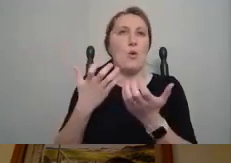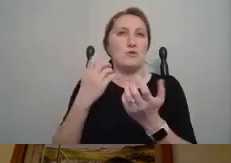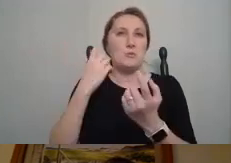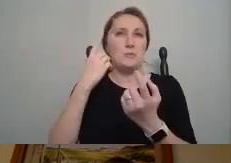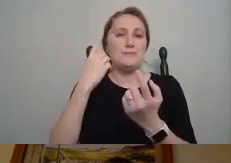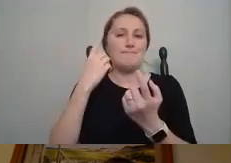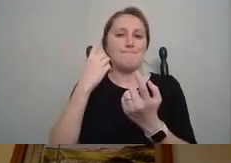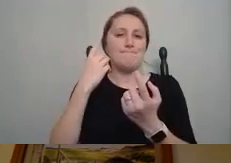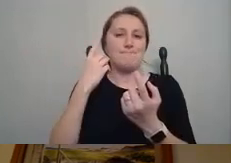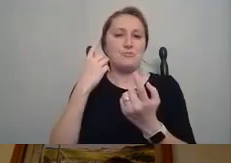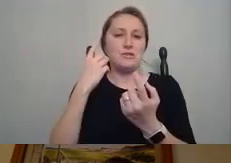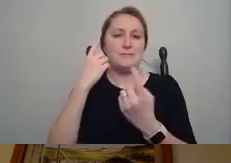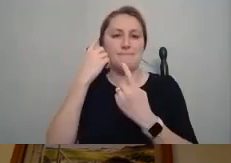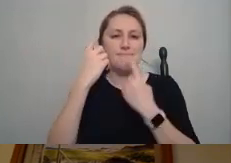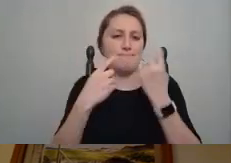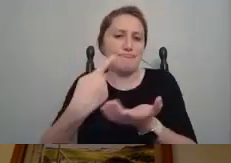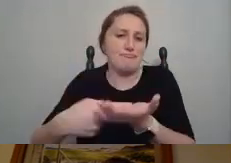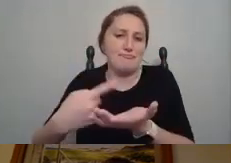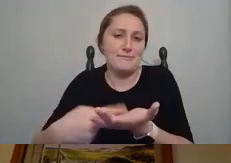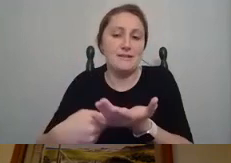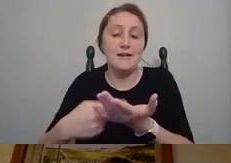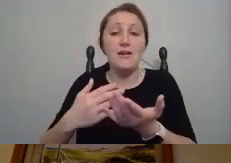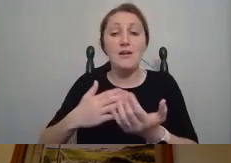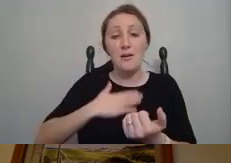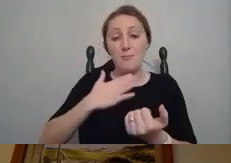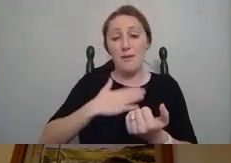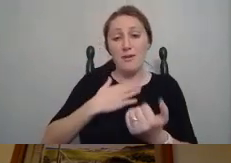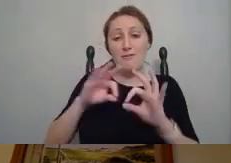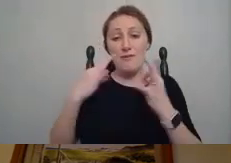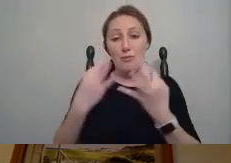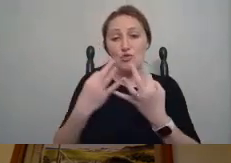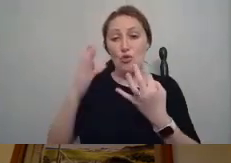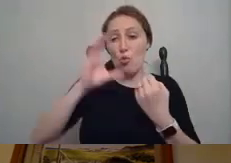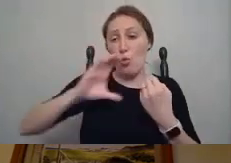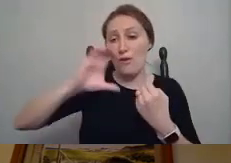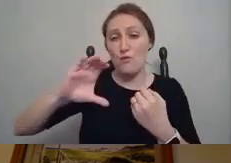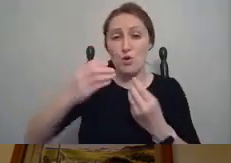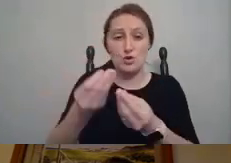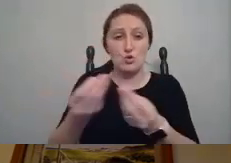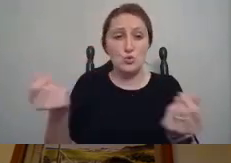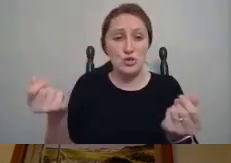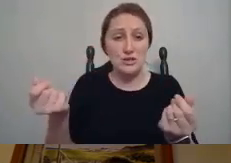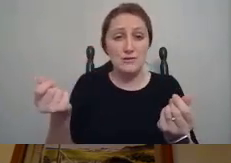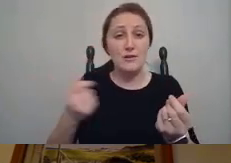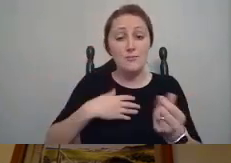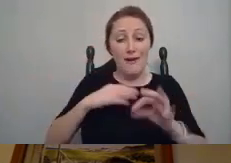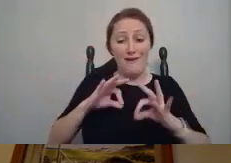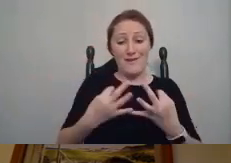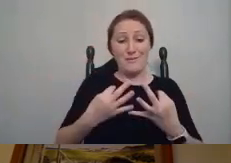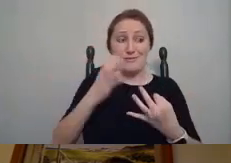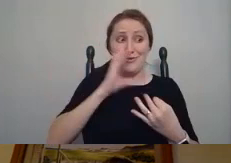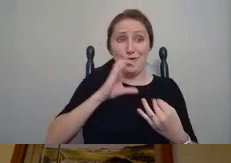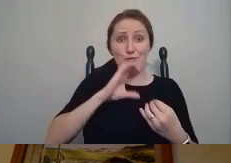you. I'm glad that families are looking for solutions, and my family's looking for solutions